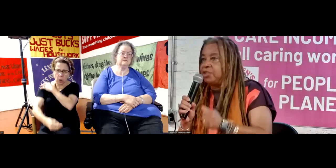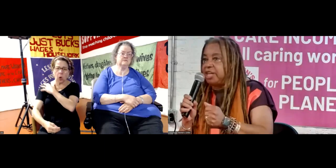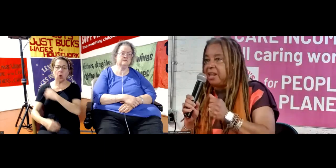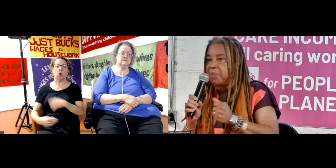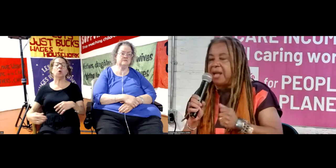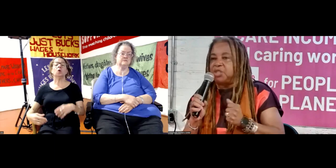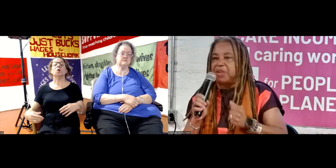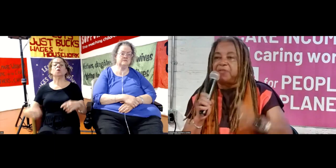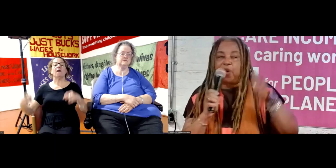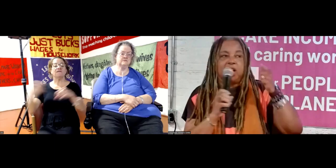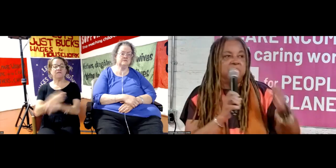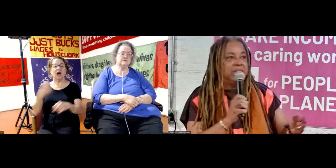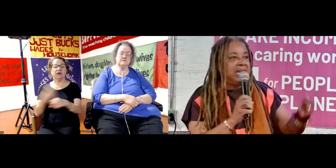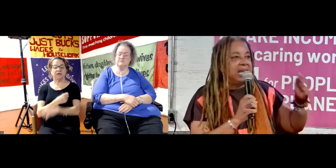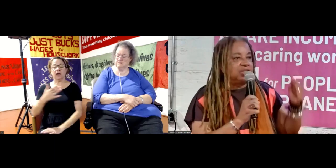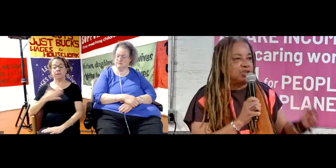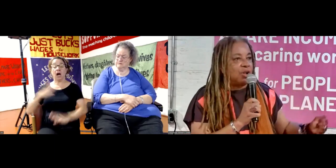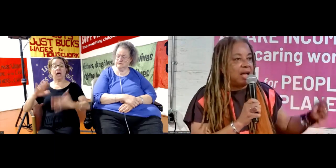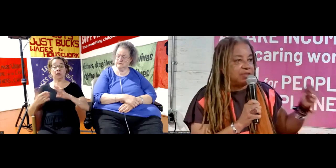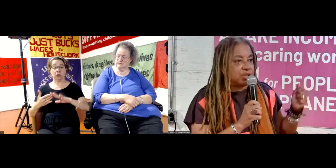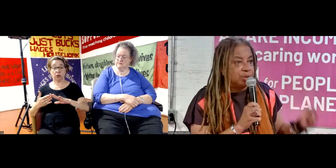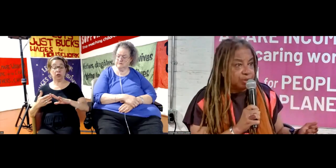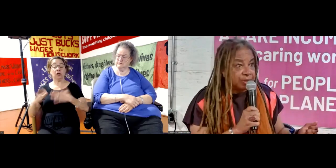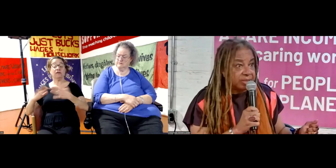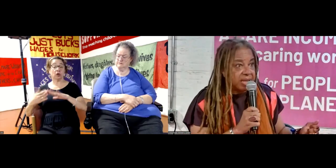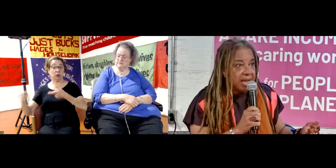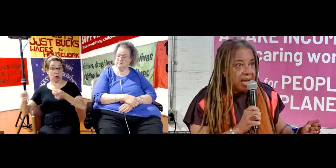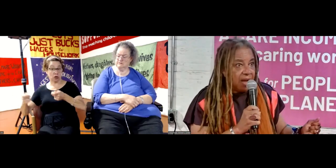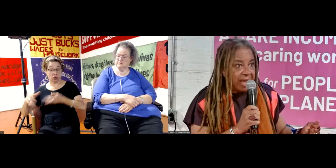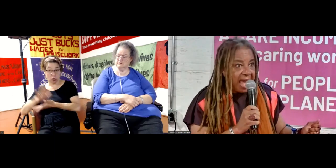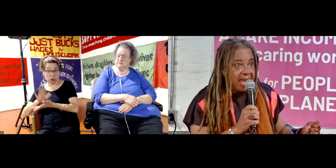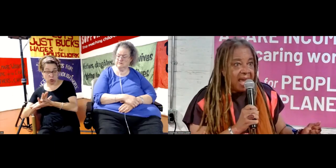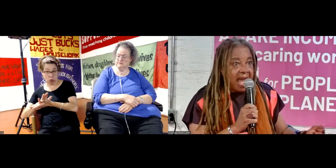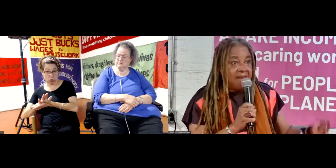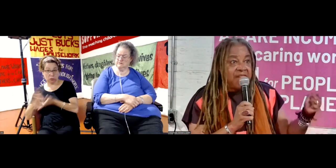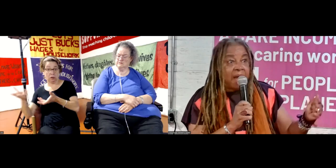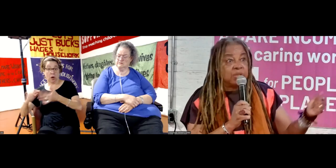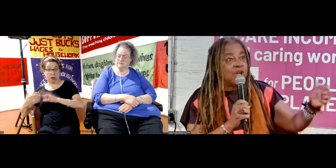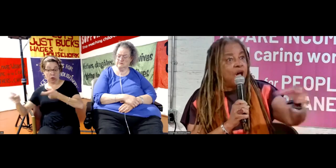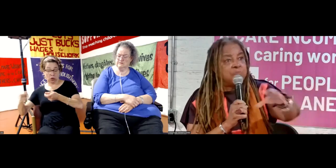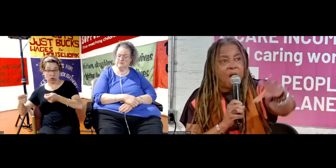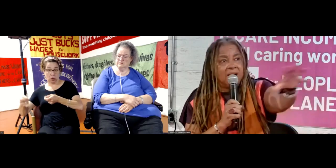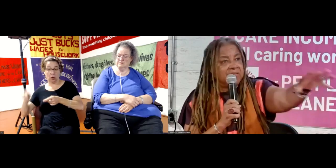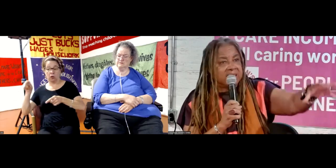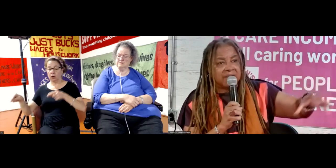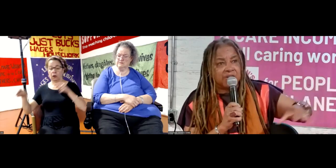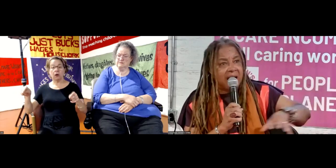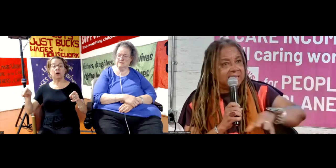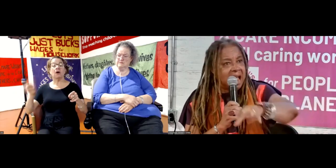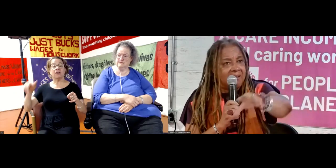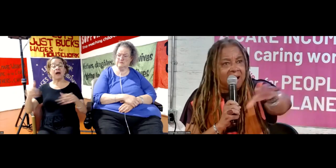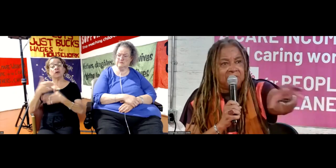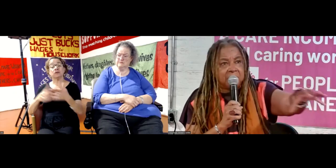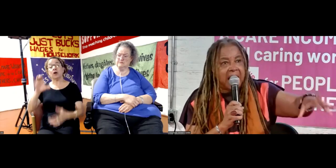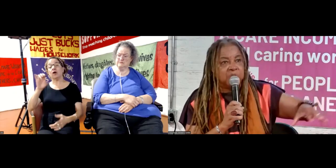in Ocean Hill, Brownsville for community control of schools, okay? And that was all part of the civil